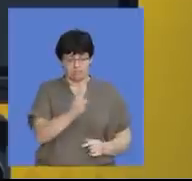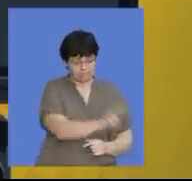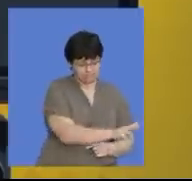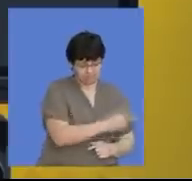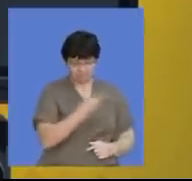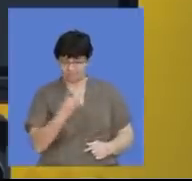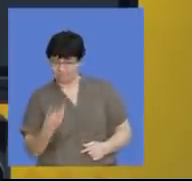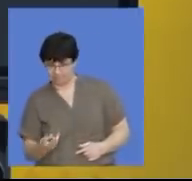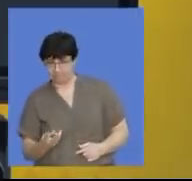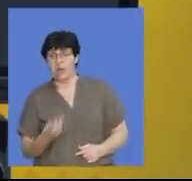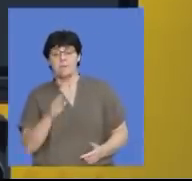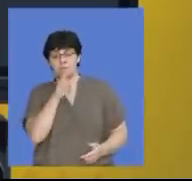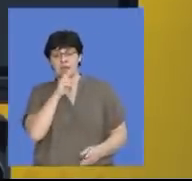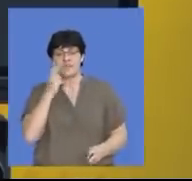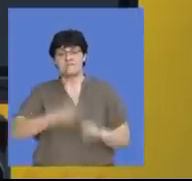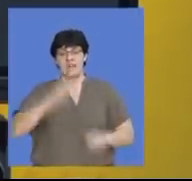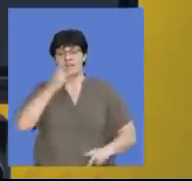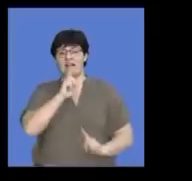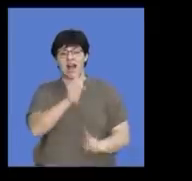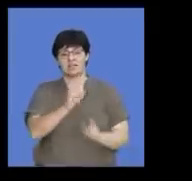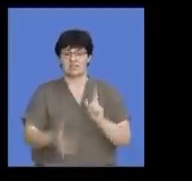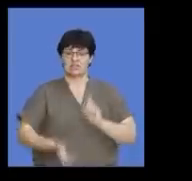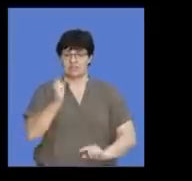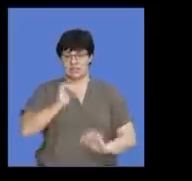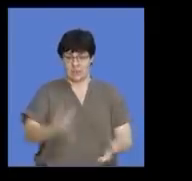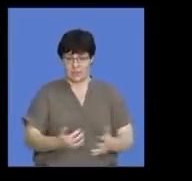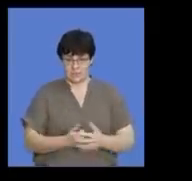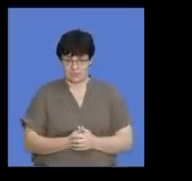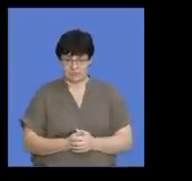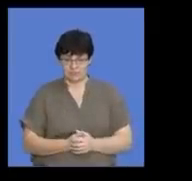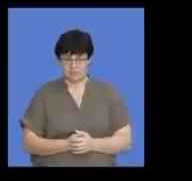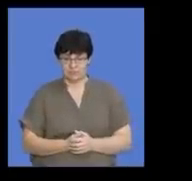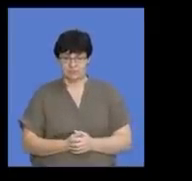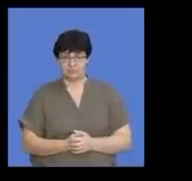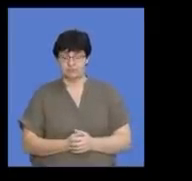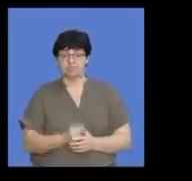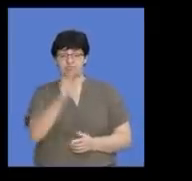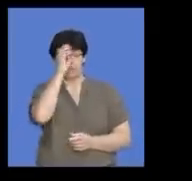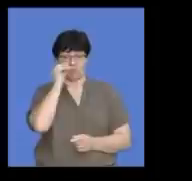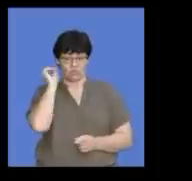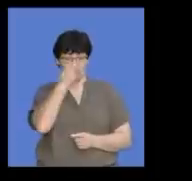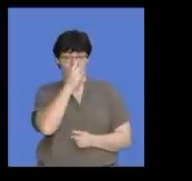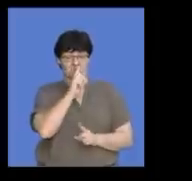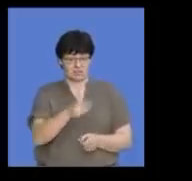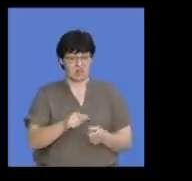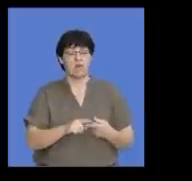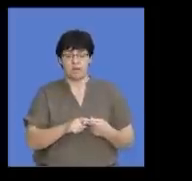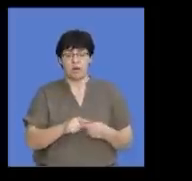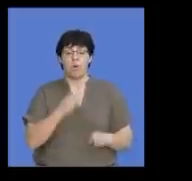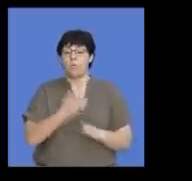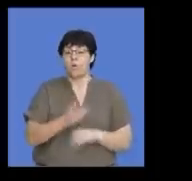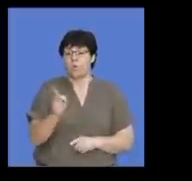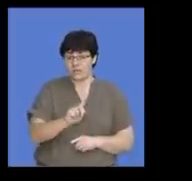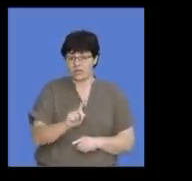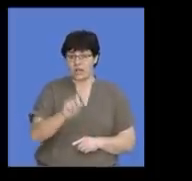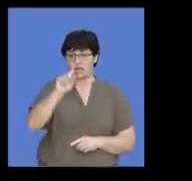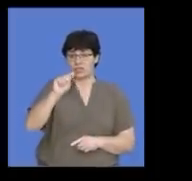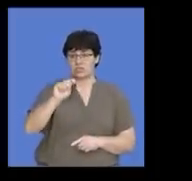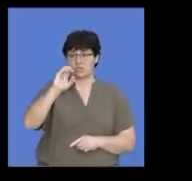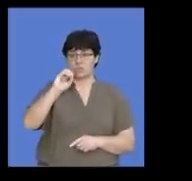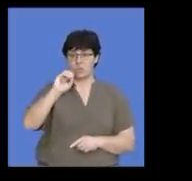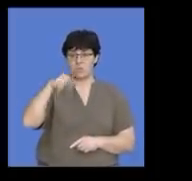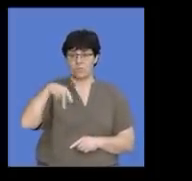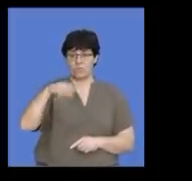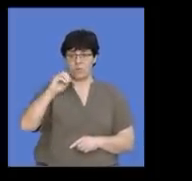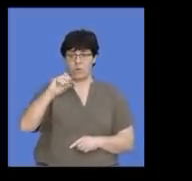to achieve the final answer. Let's look at our first example. Note, we are working with topographical